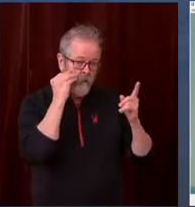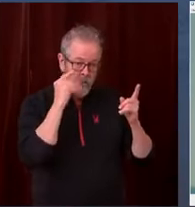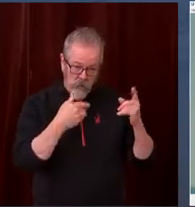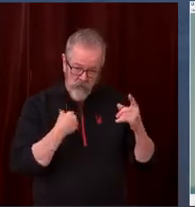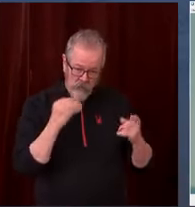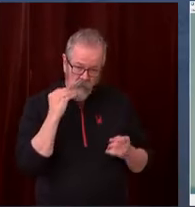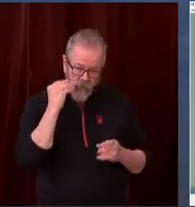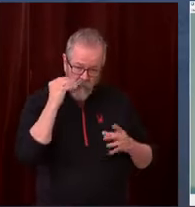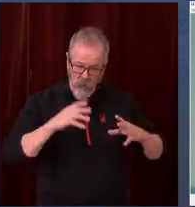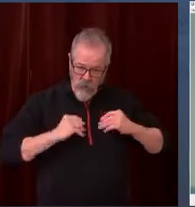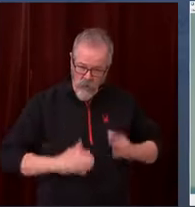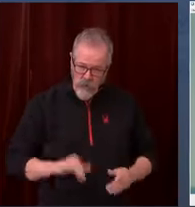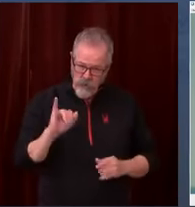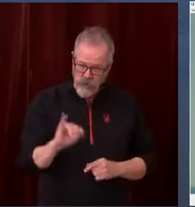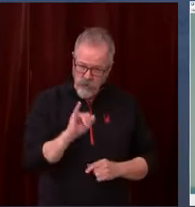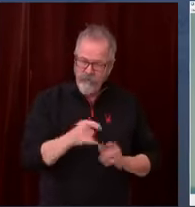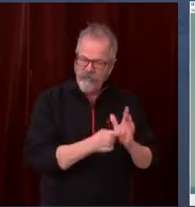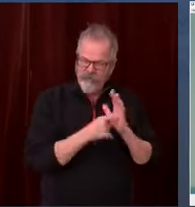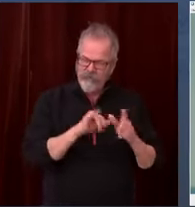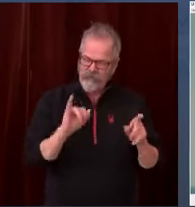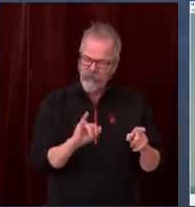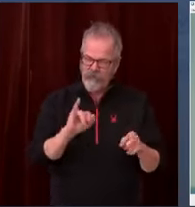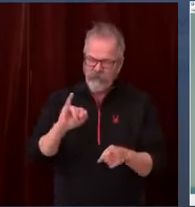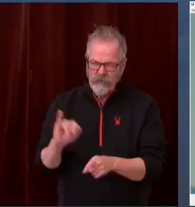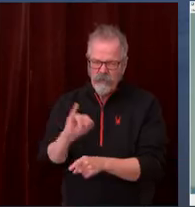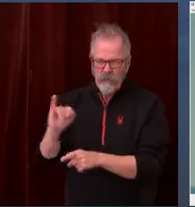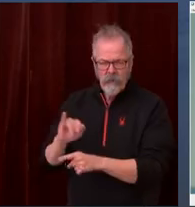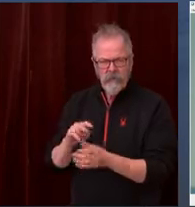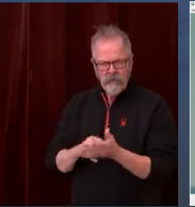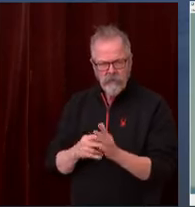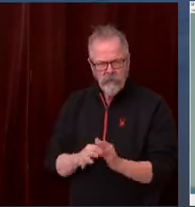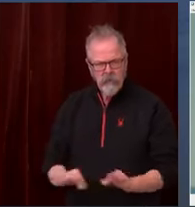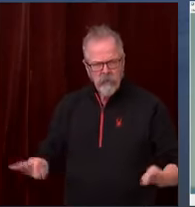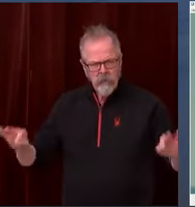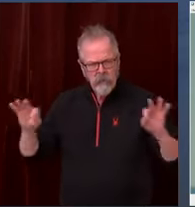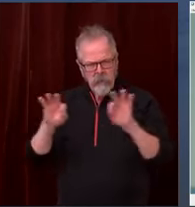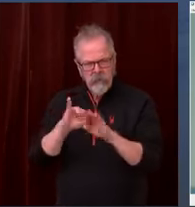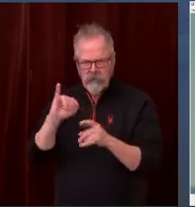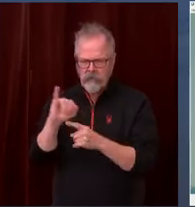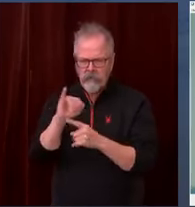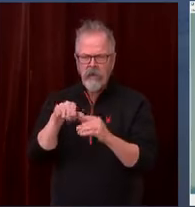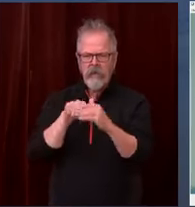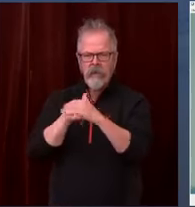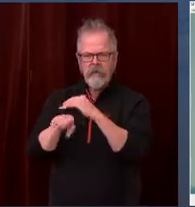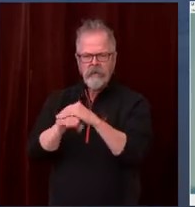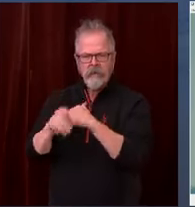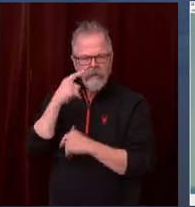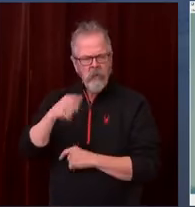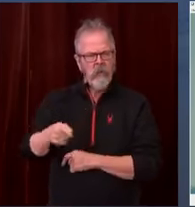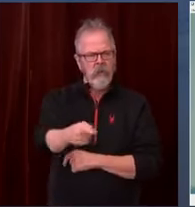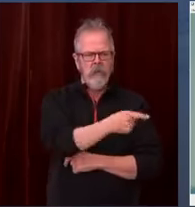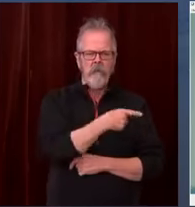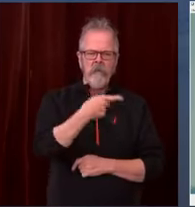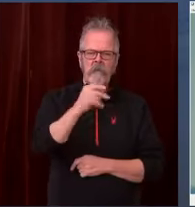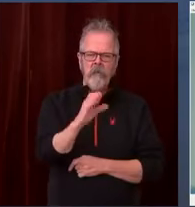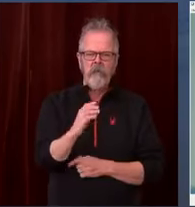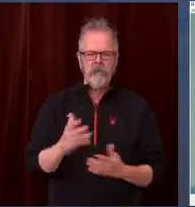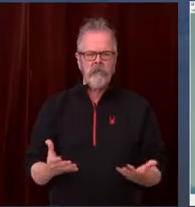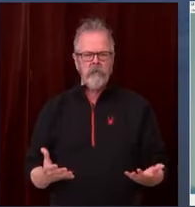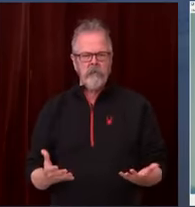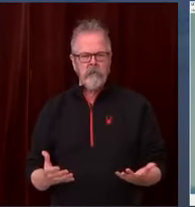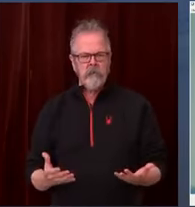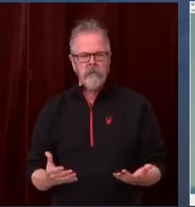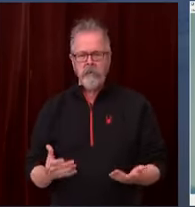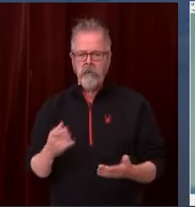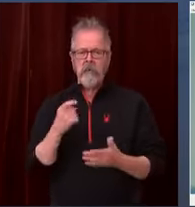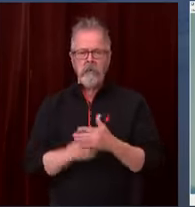an awful lot more. You and I together can take on this very vital issue to do something about credit scoring in